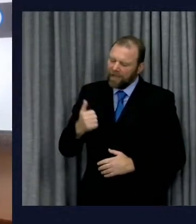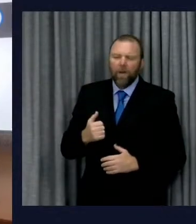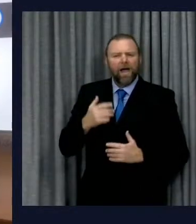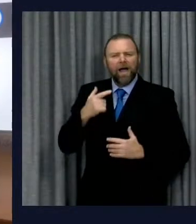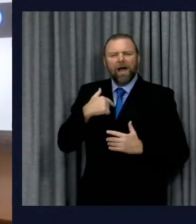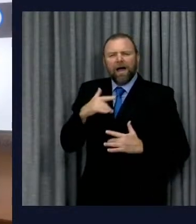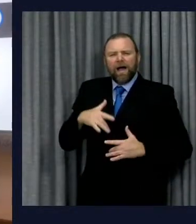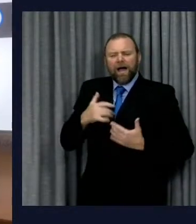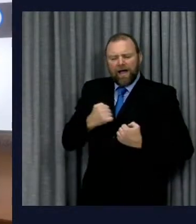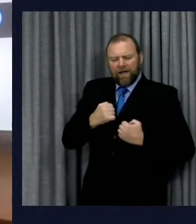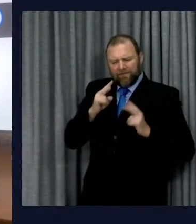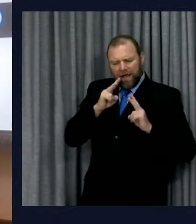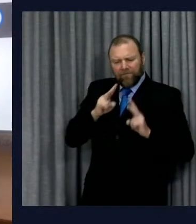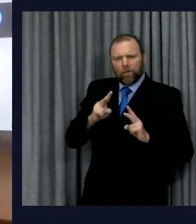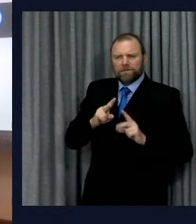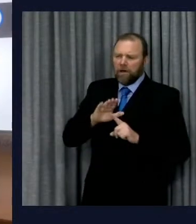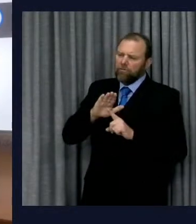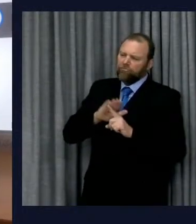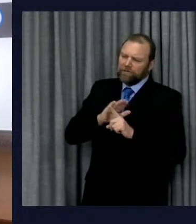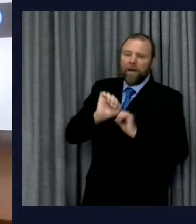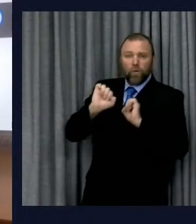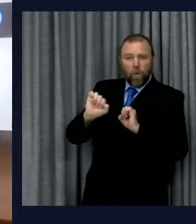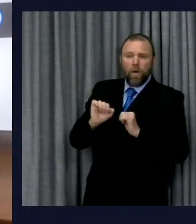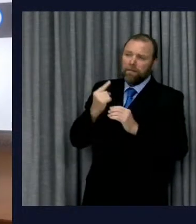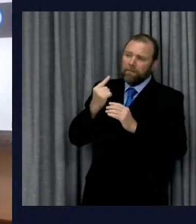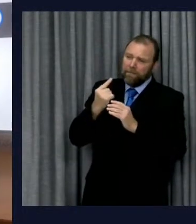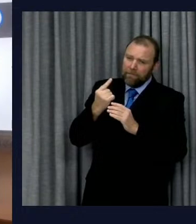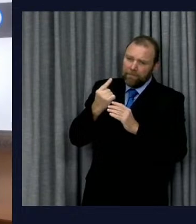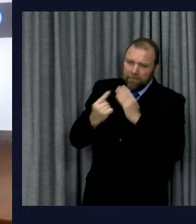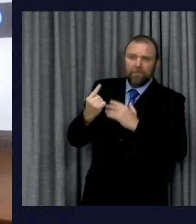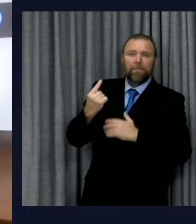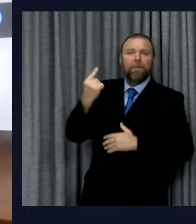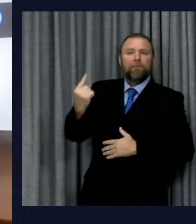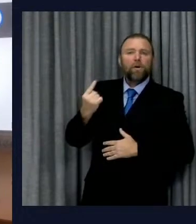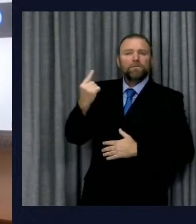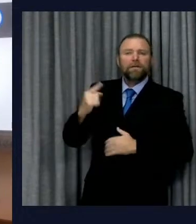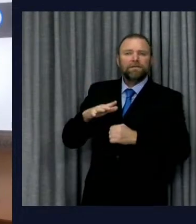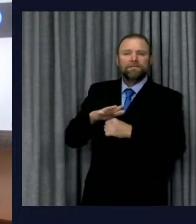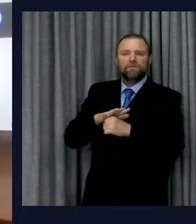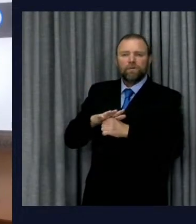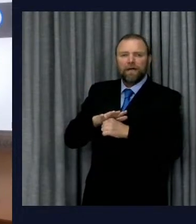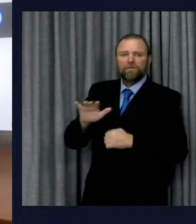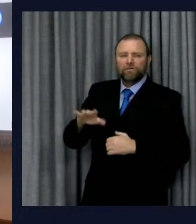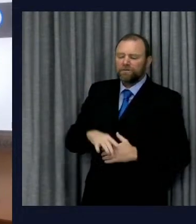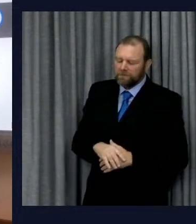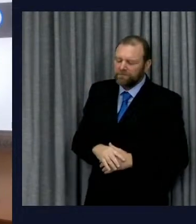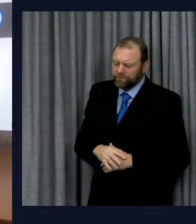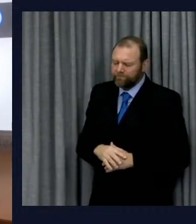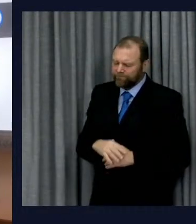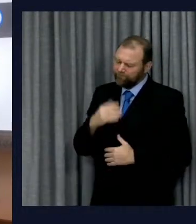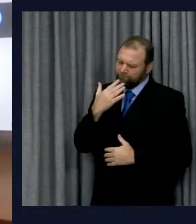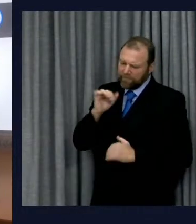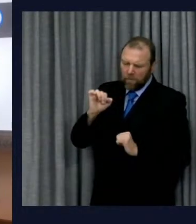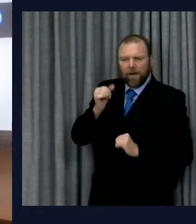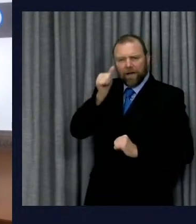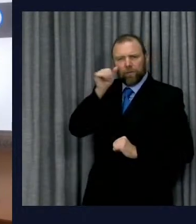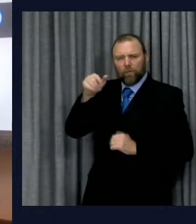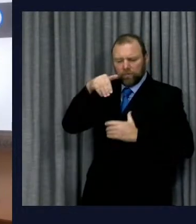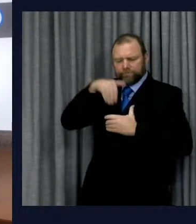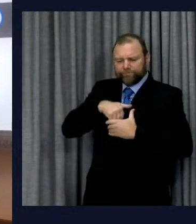be reassured by your personal, the personal nature of understanding this